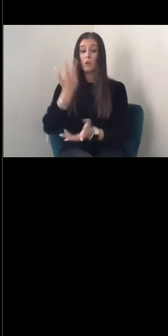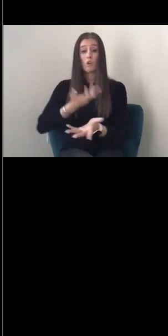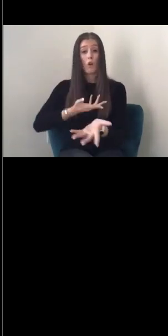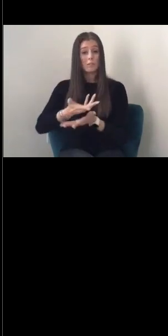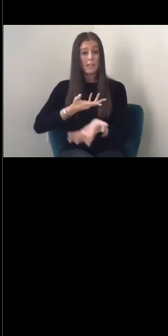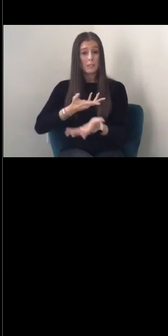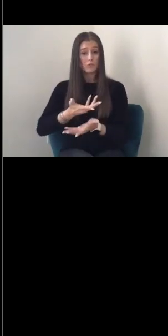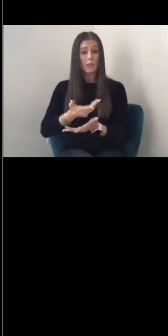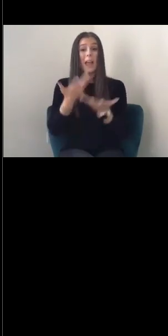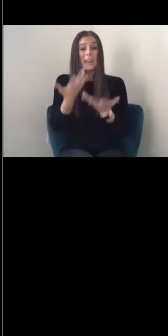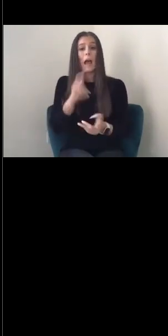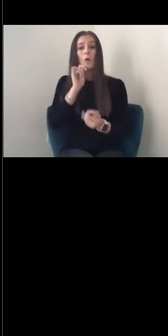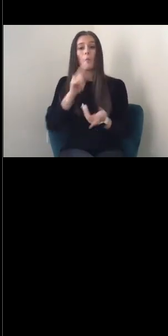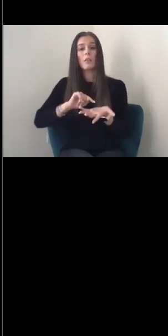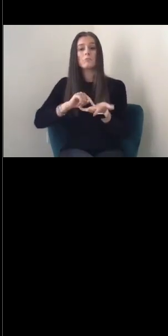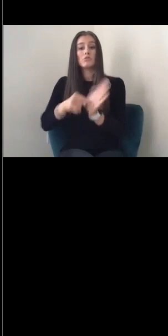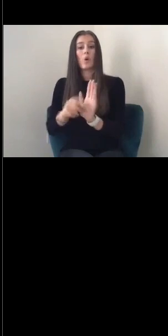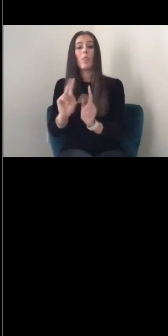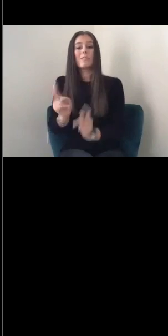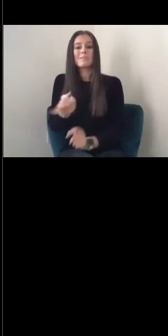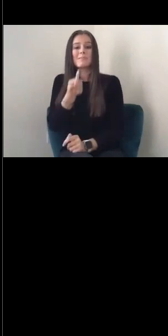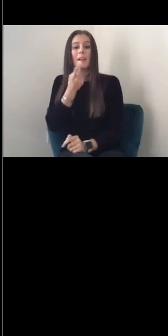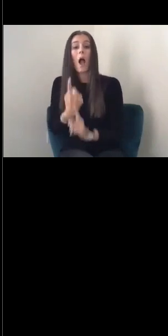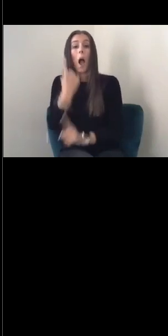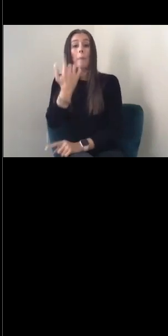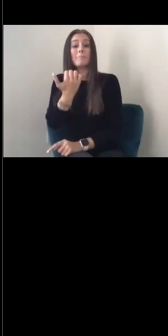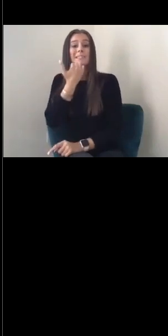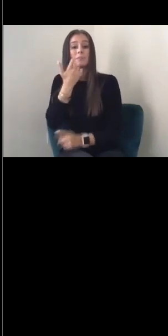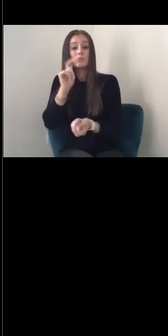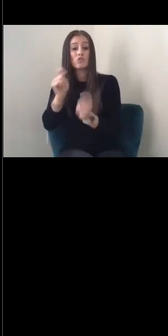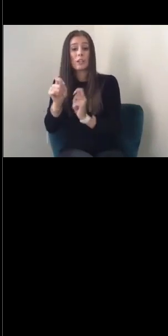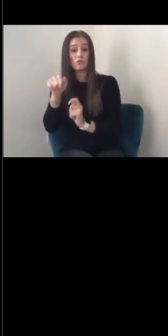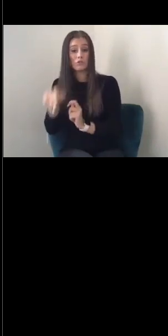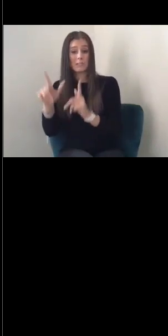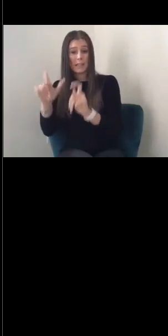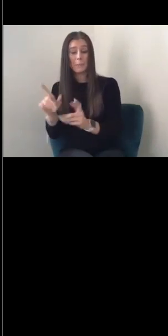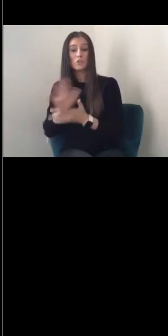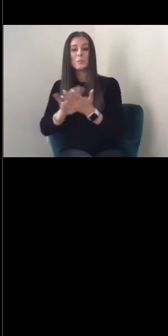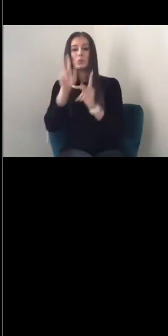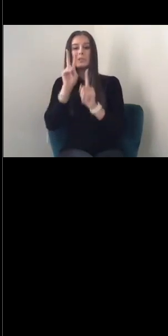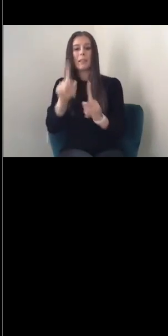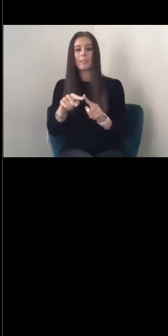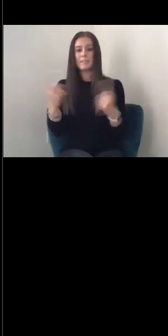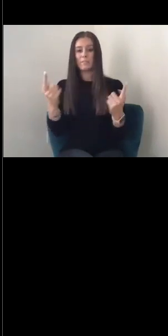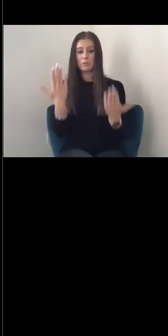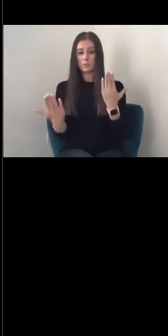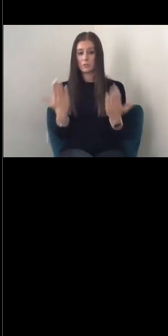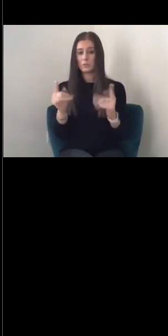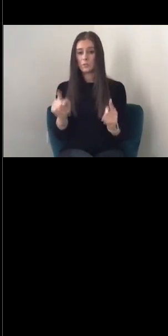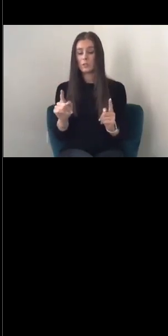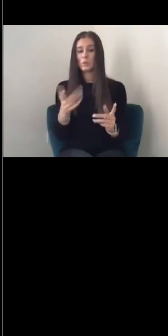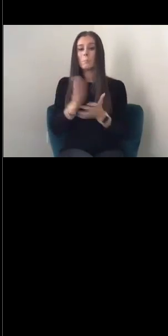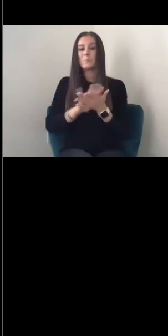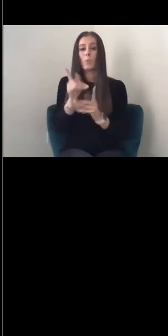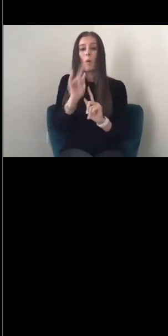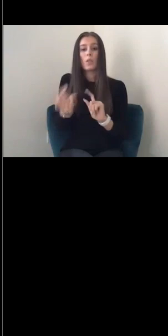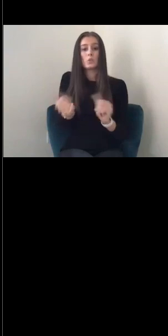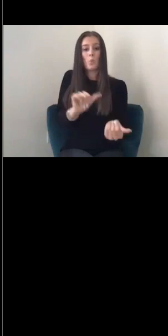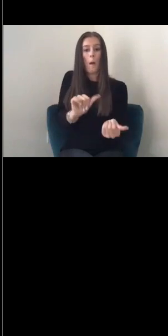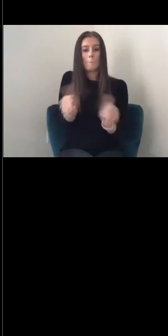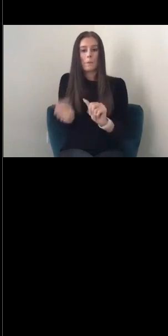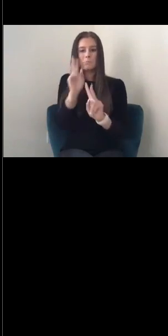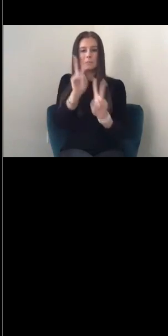switch between this image and the one showing our proposals for this design refinement consultation so that you can see the